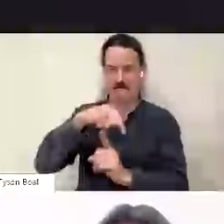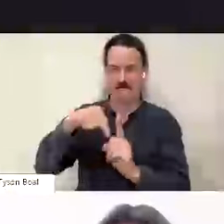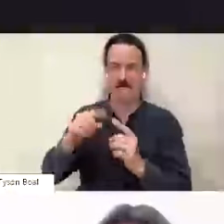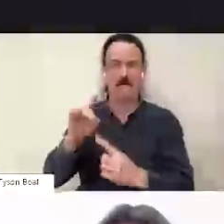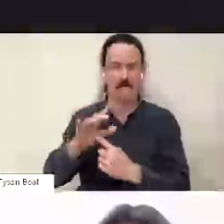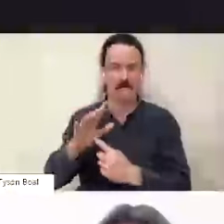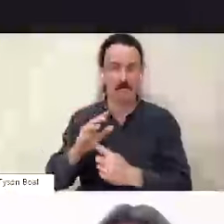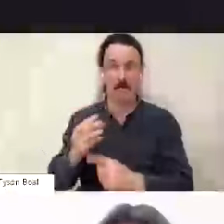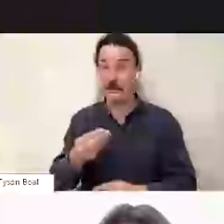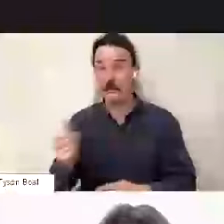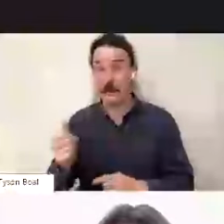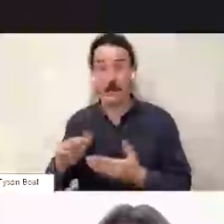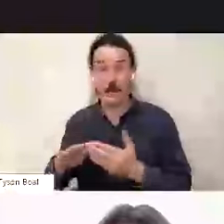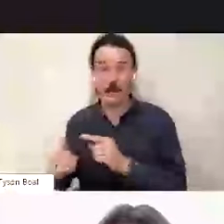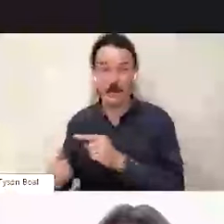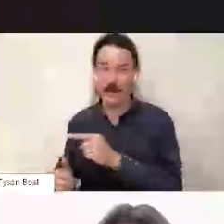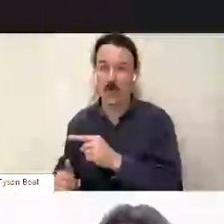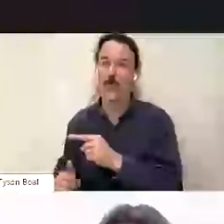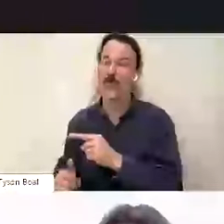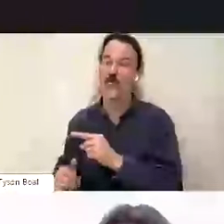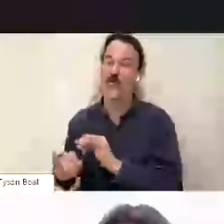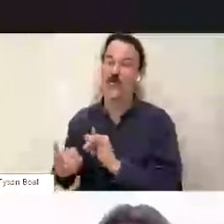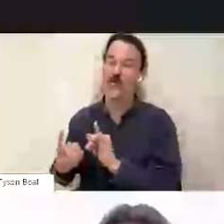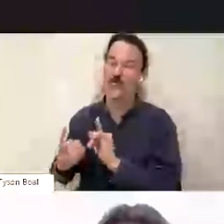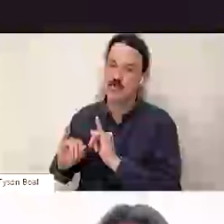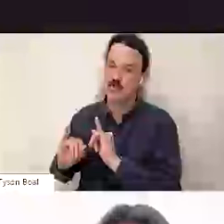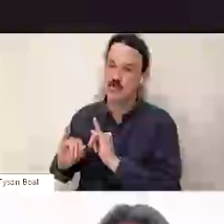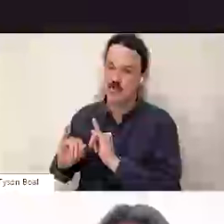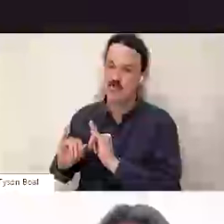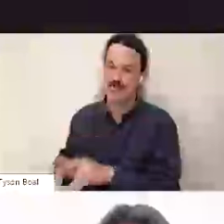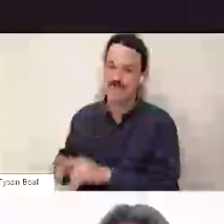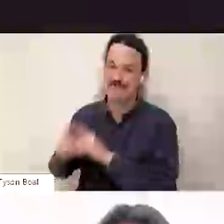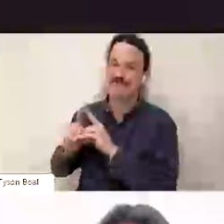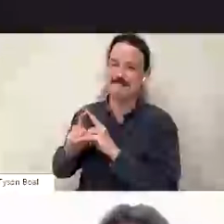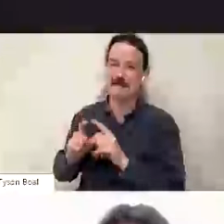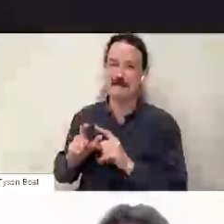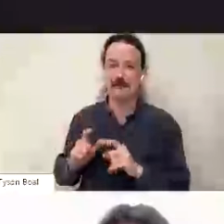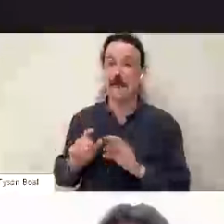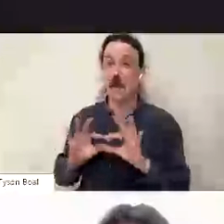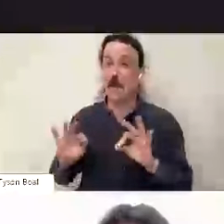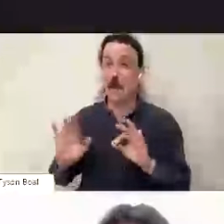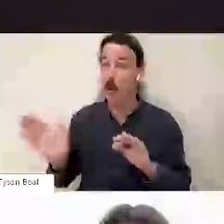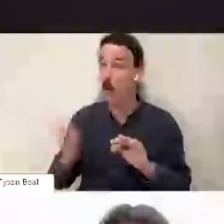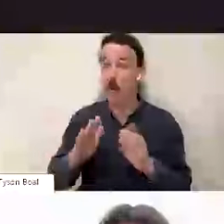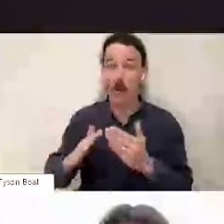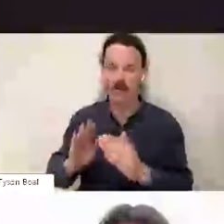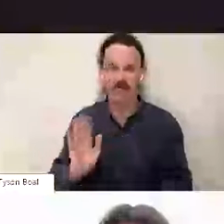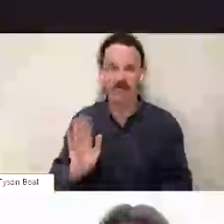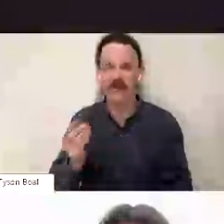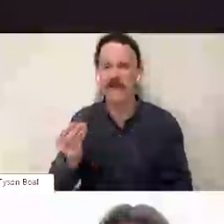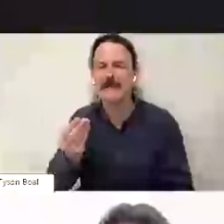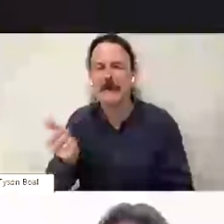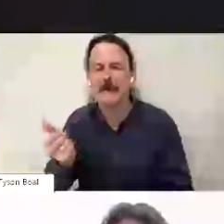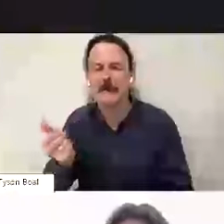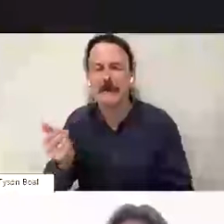really struggle, right? But I don't want to give the perception that it's universal, because there's plenty of communities that function very